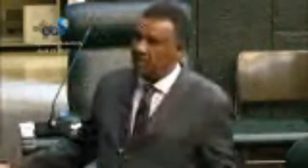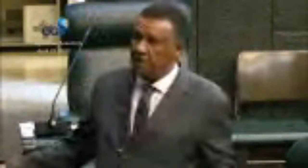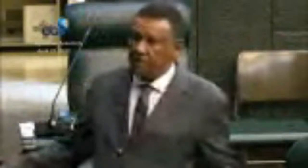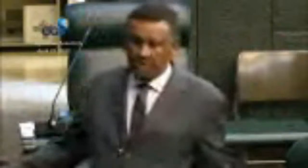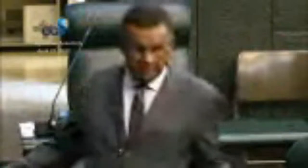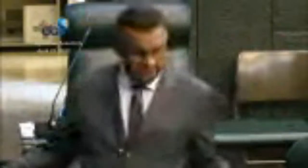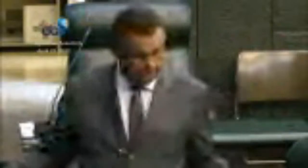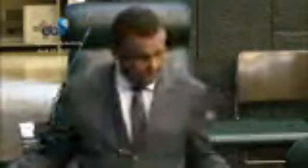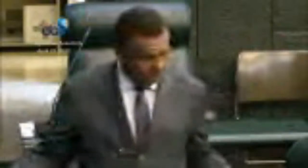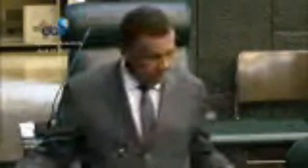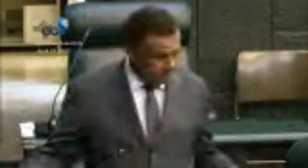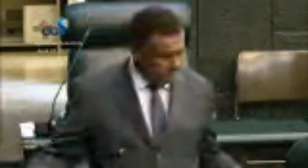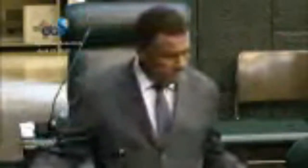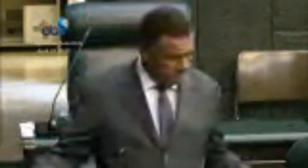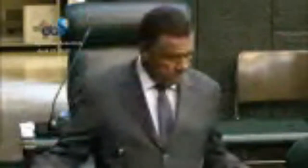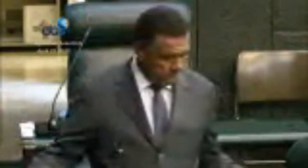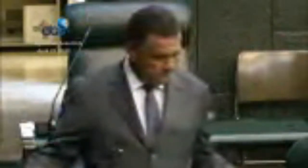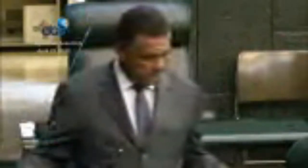Thus my